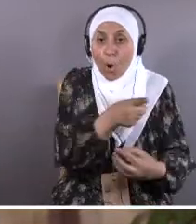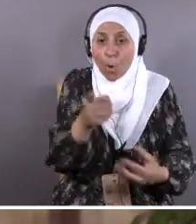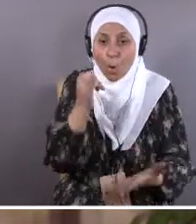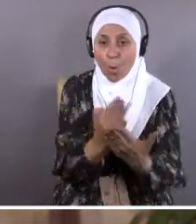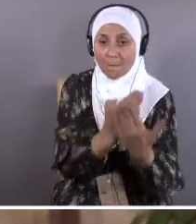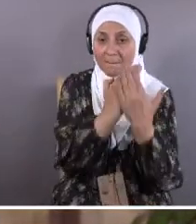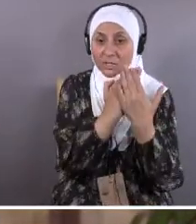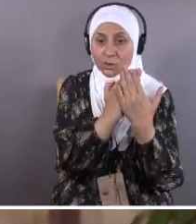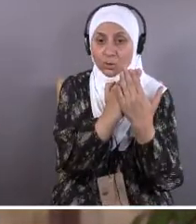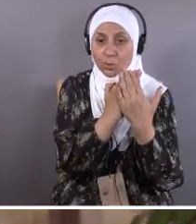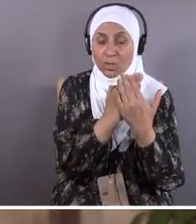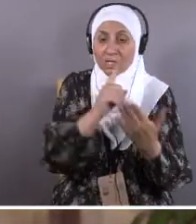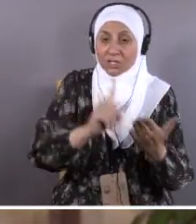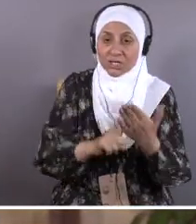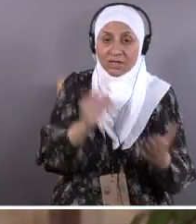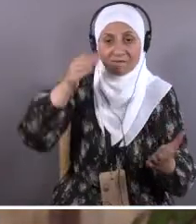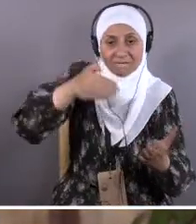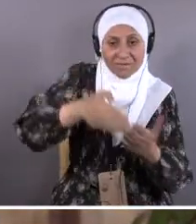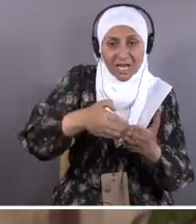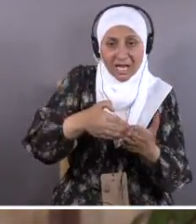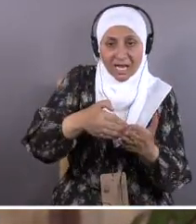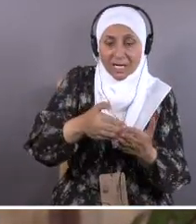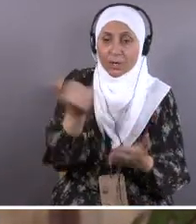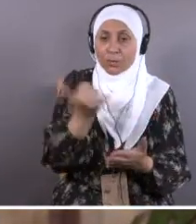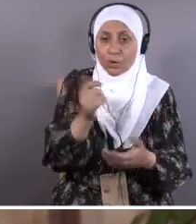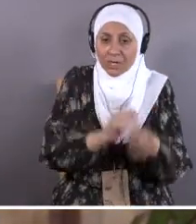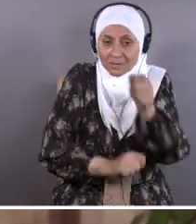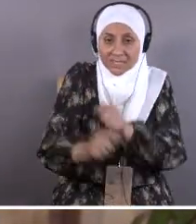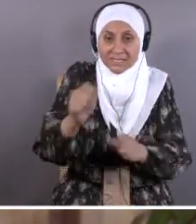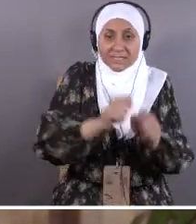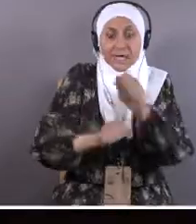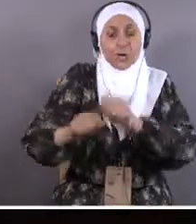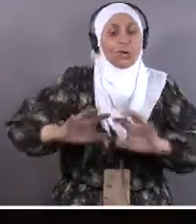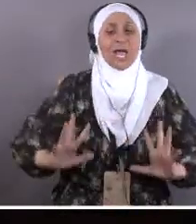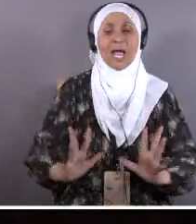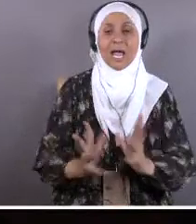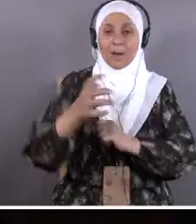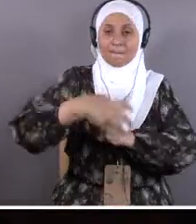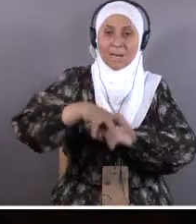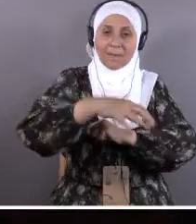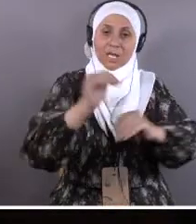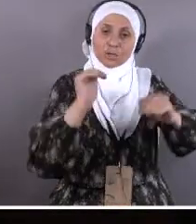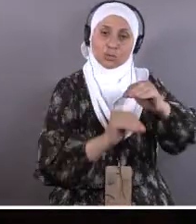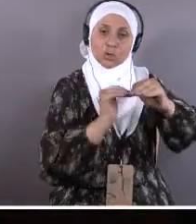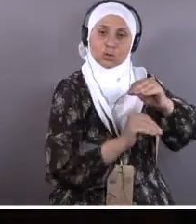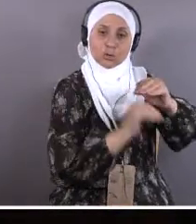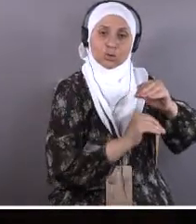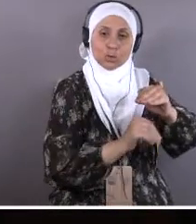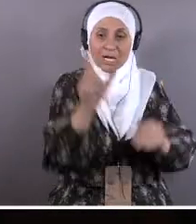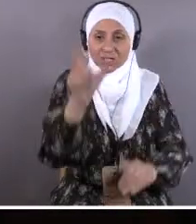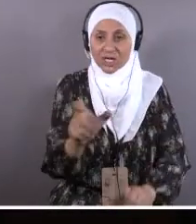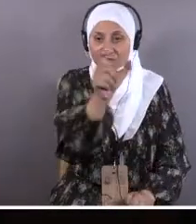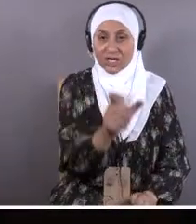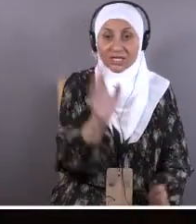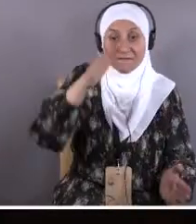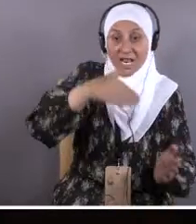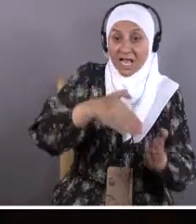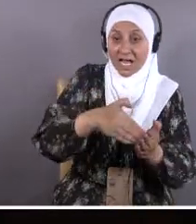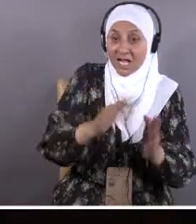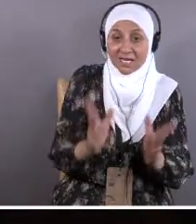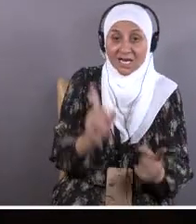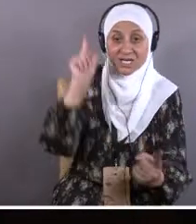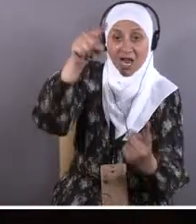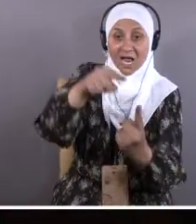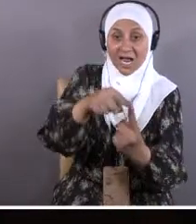for doing so lies with every citizen and every country. The aim of the 2023